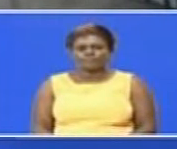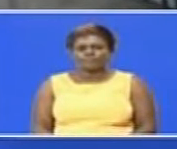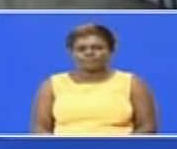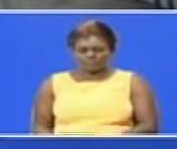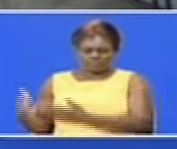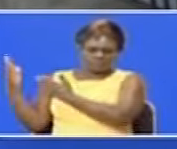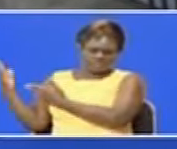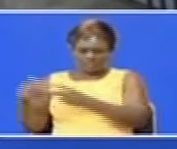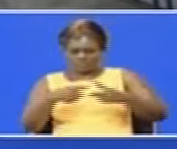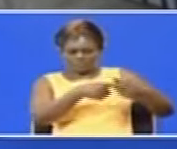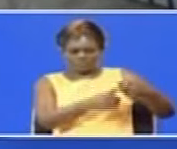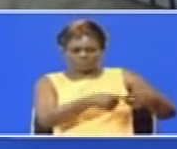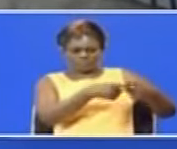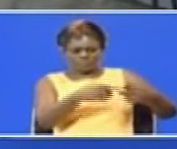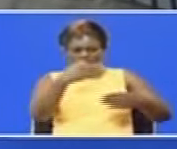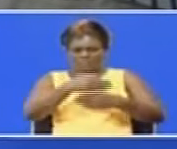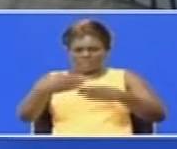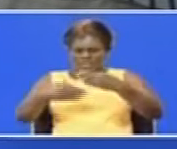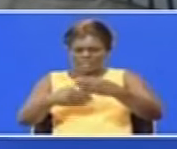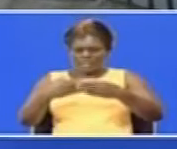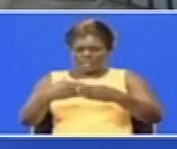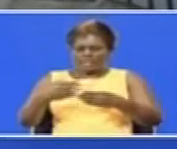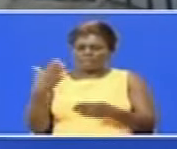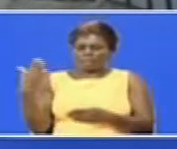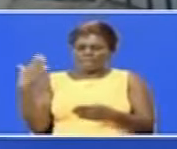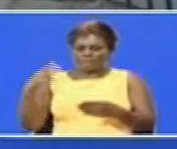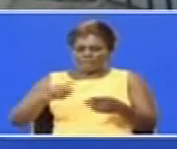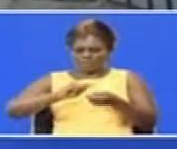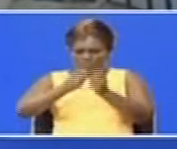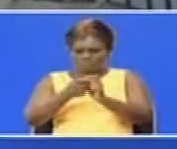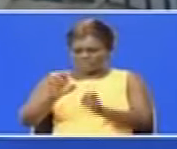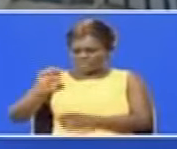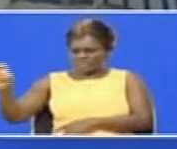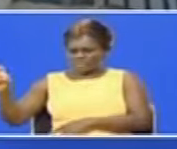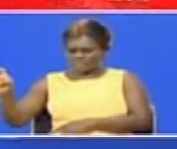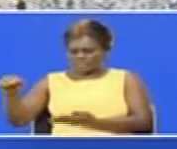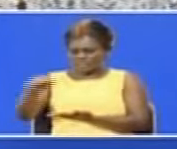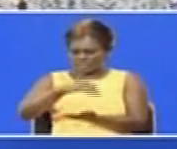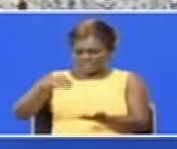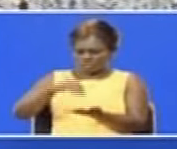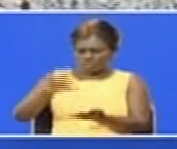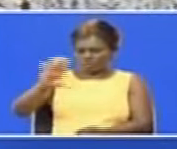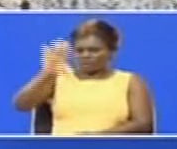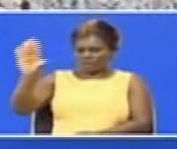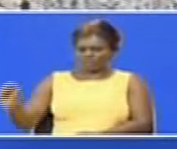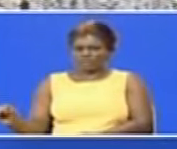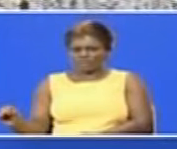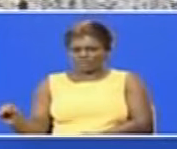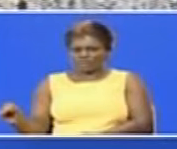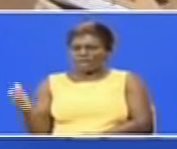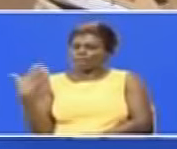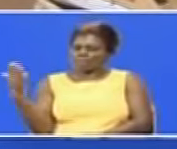Chandaria Industries is billed as the largest paper recycler in East and Central Africa. Our raw material is actually the